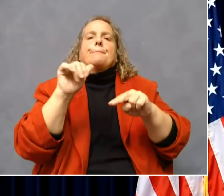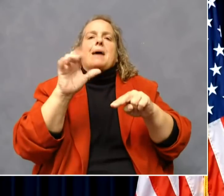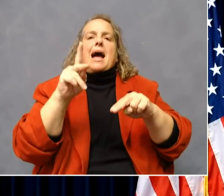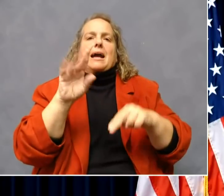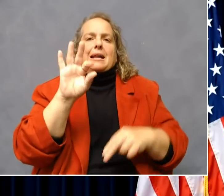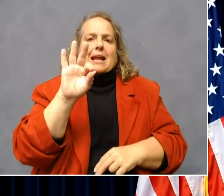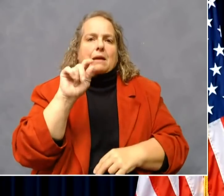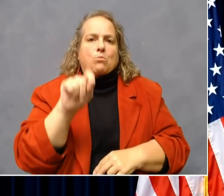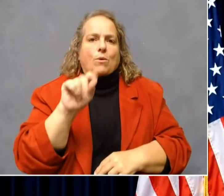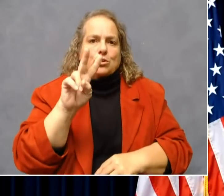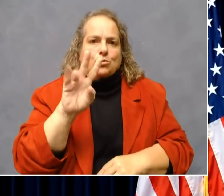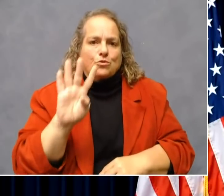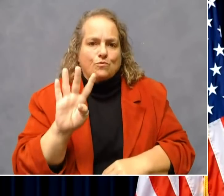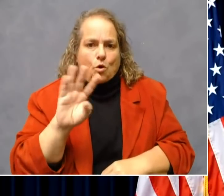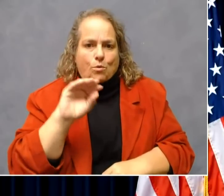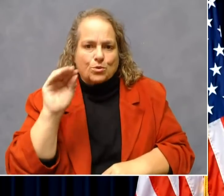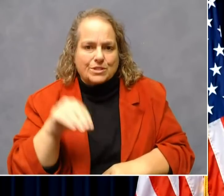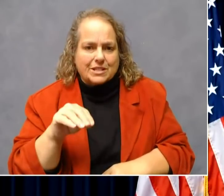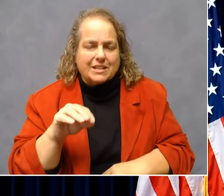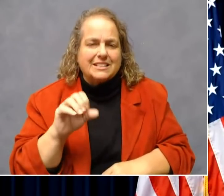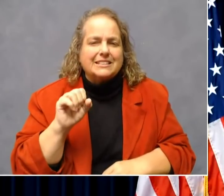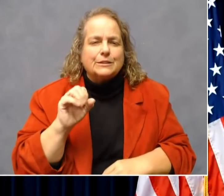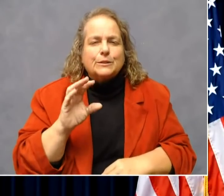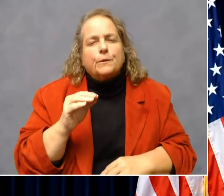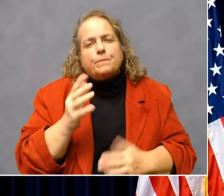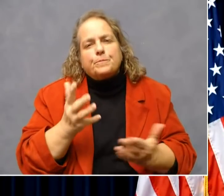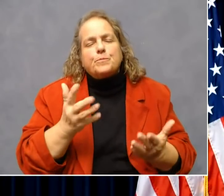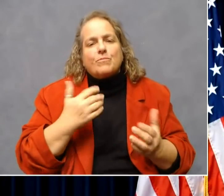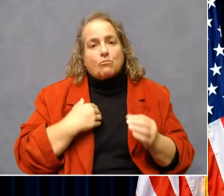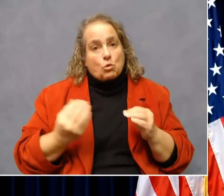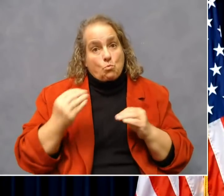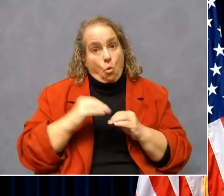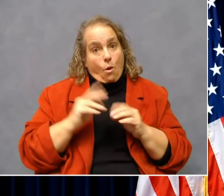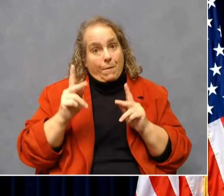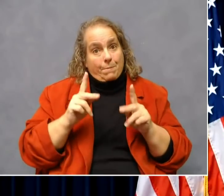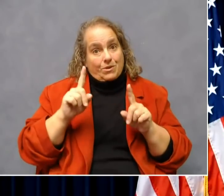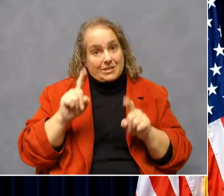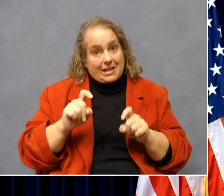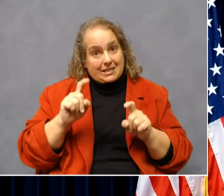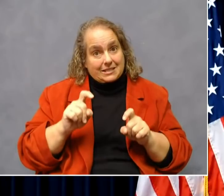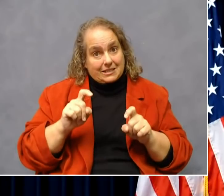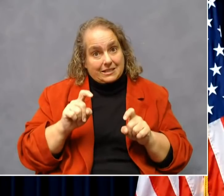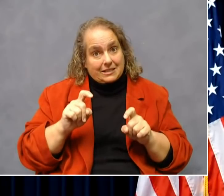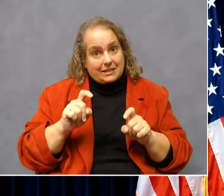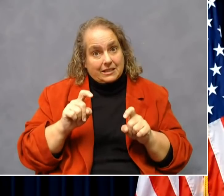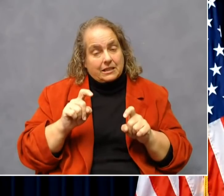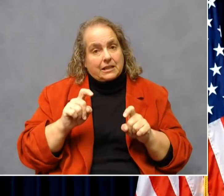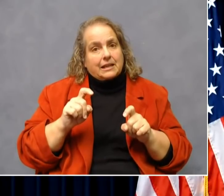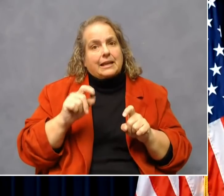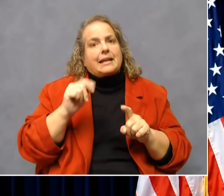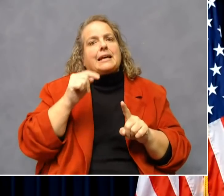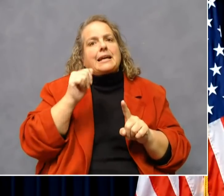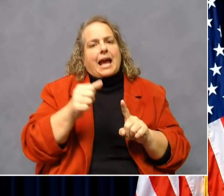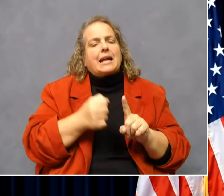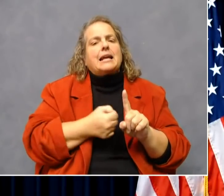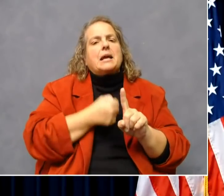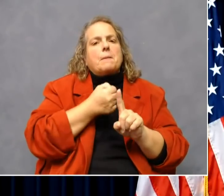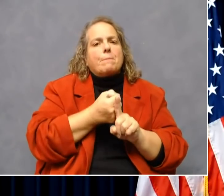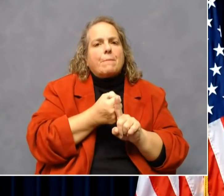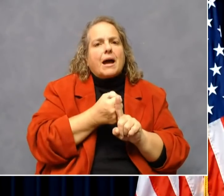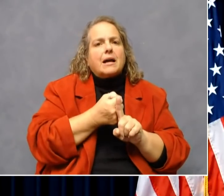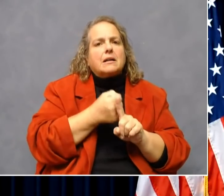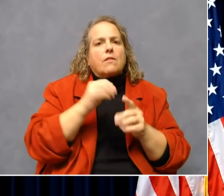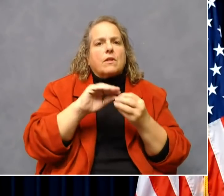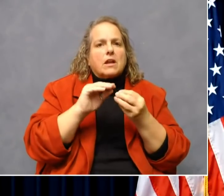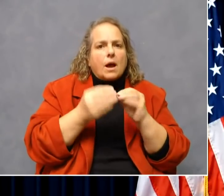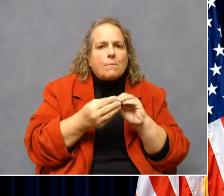9.24%. So when we have more people wanting to get tested, it can impact the numbers in